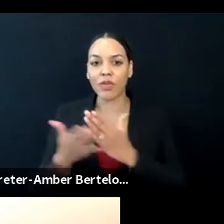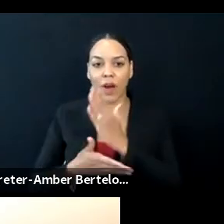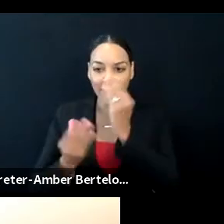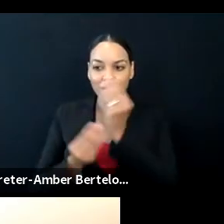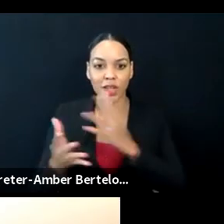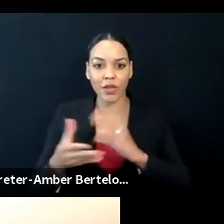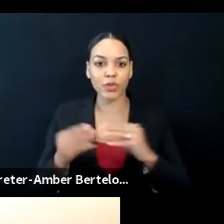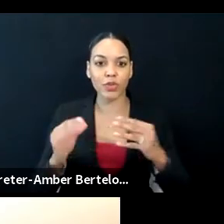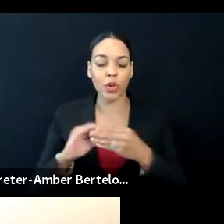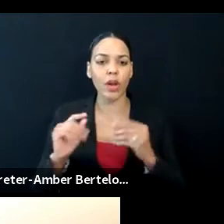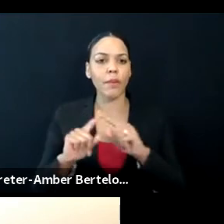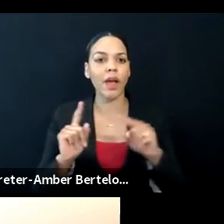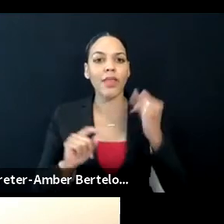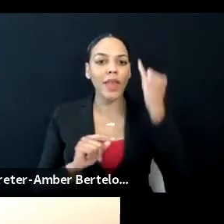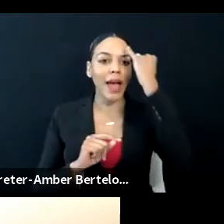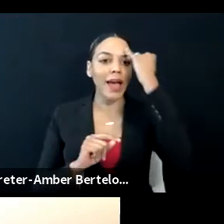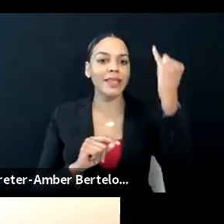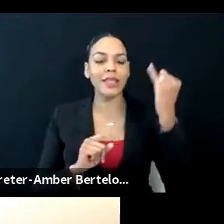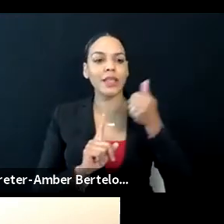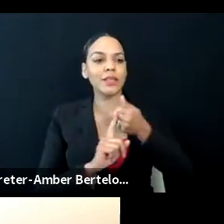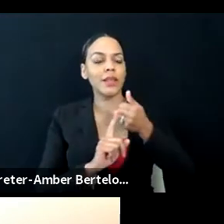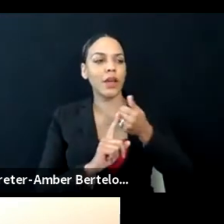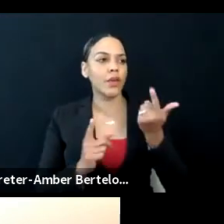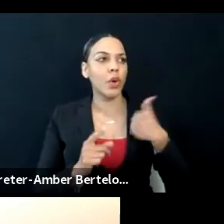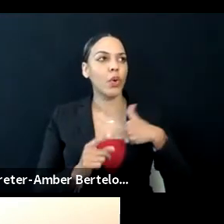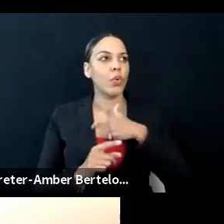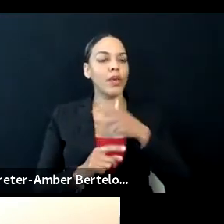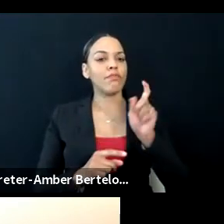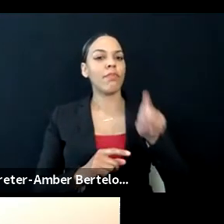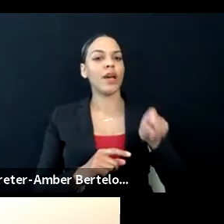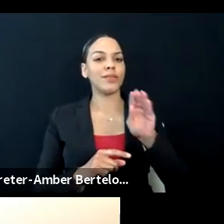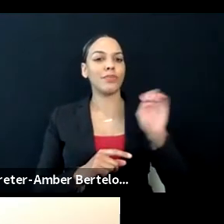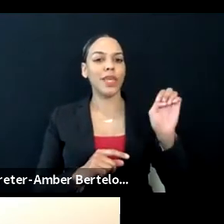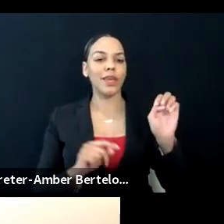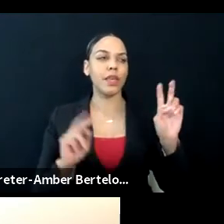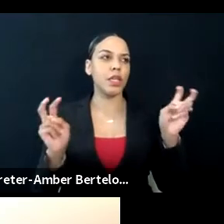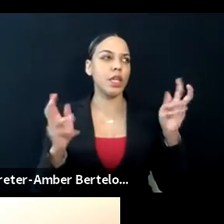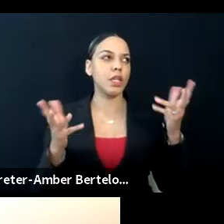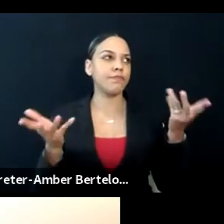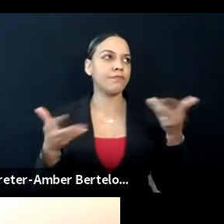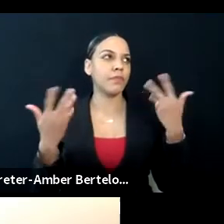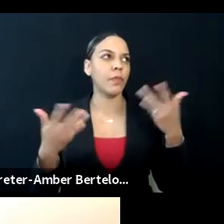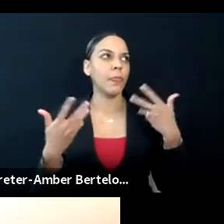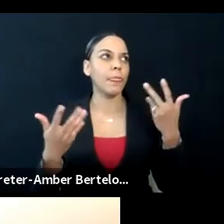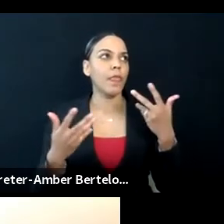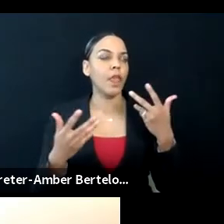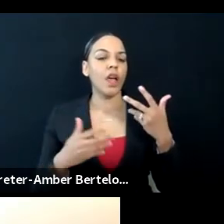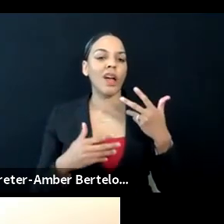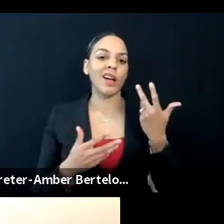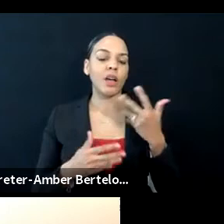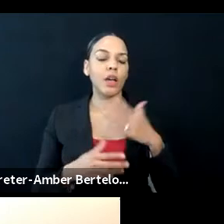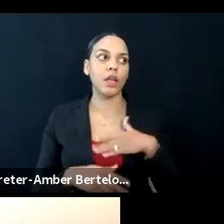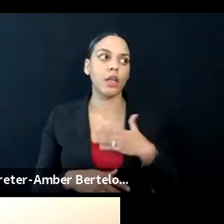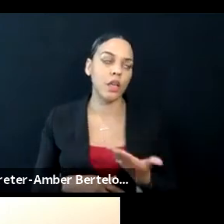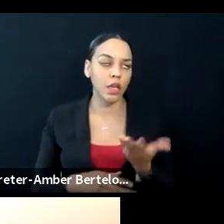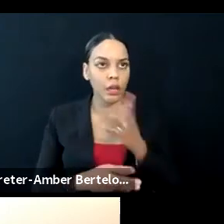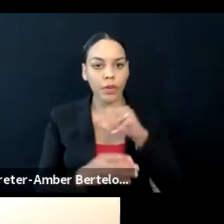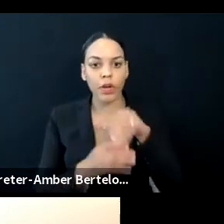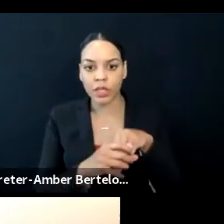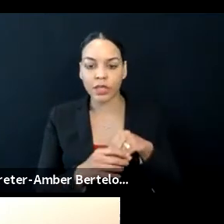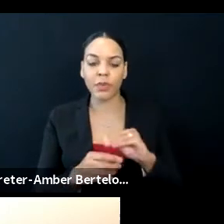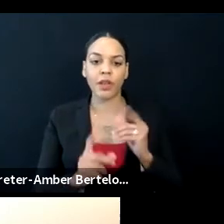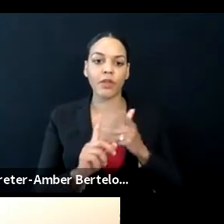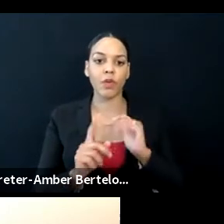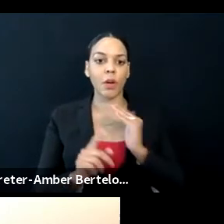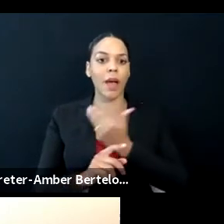we have to be these kind of reluctant participants in our own